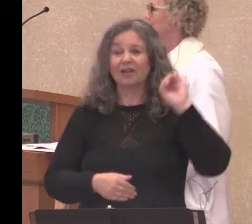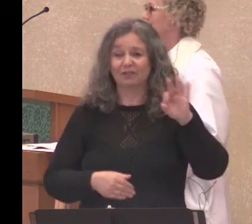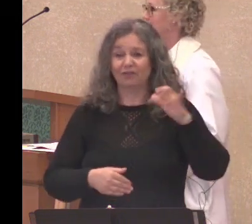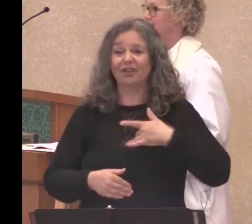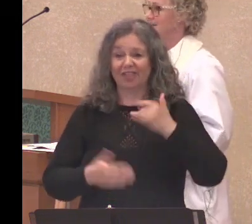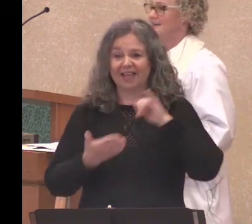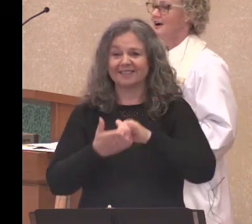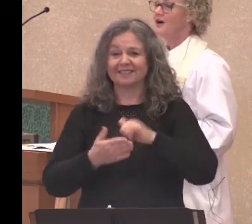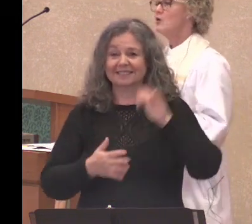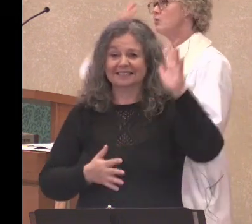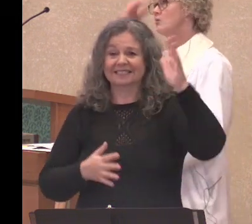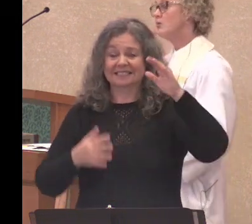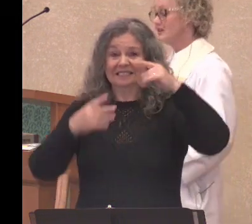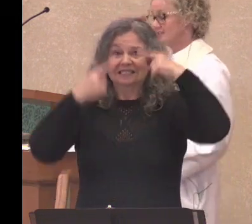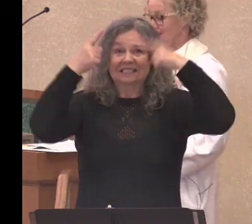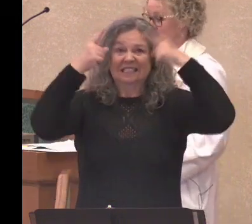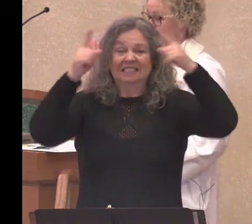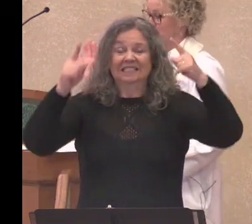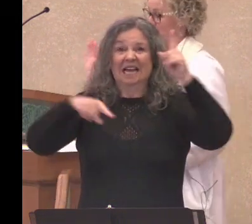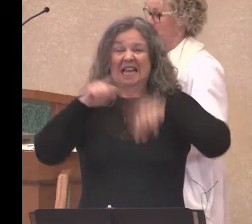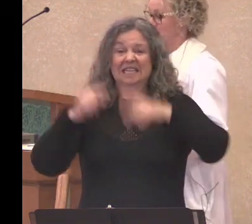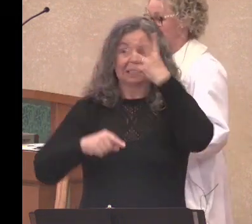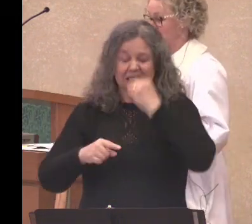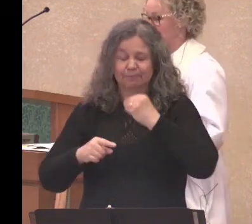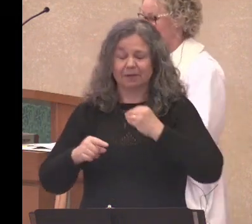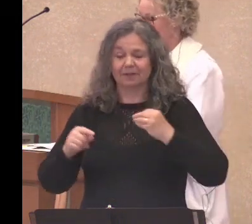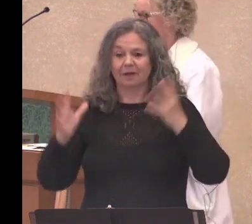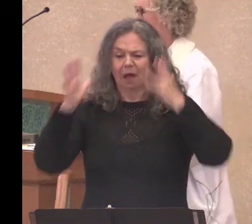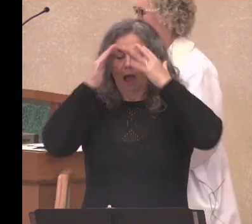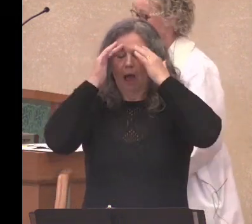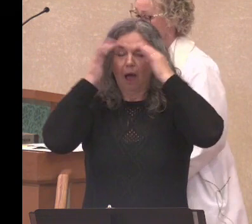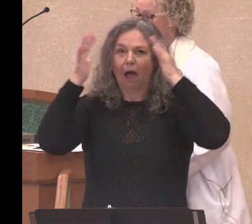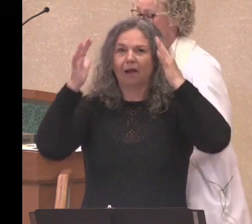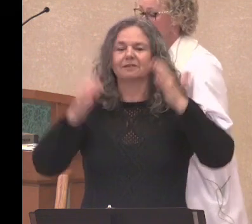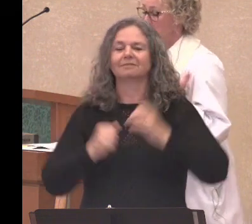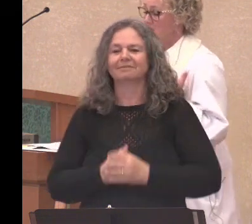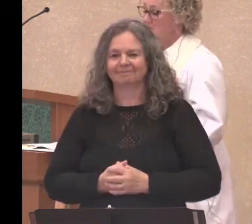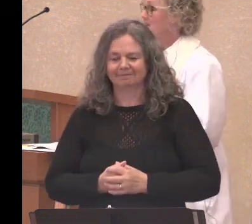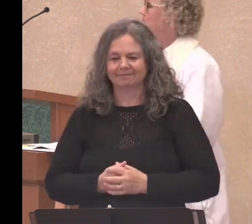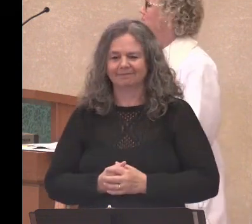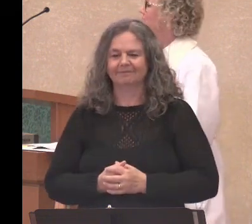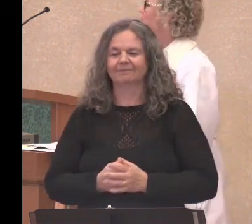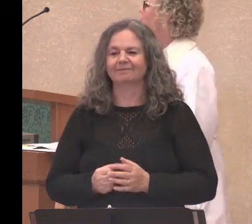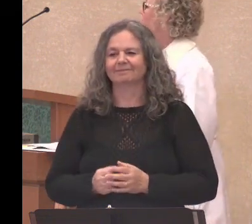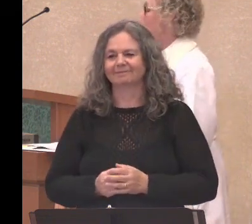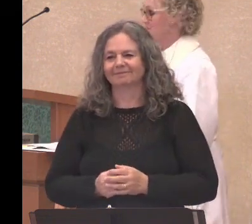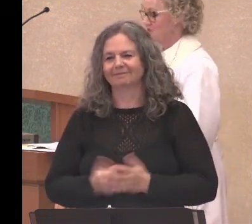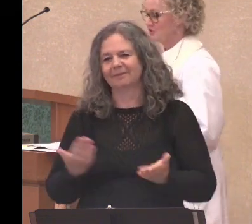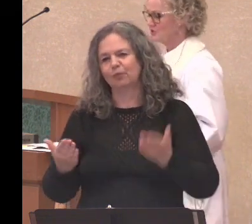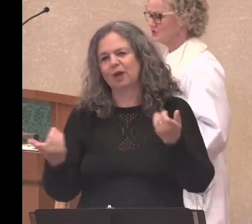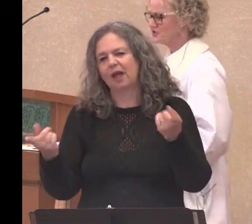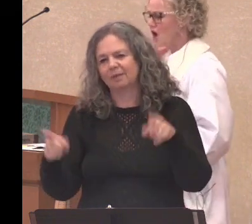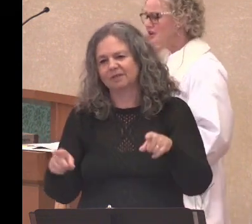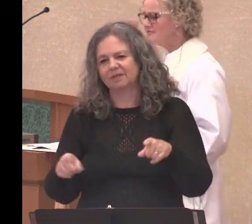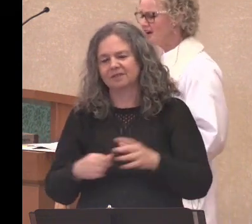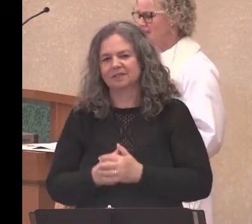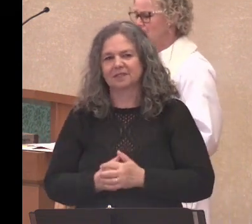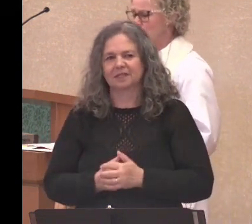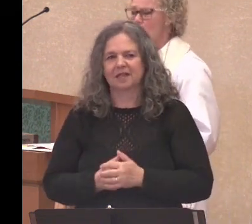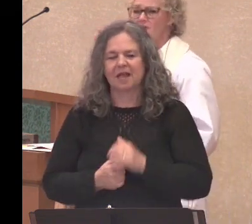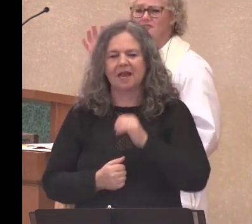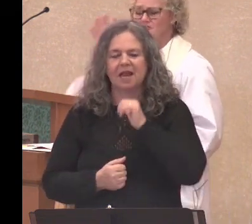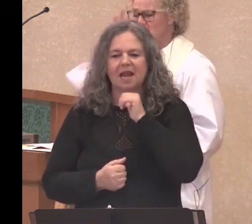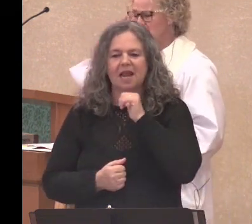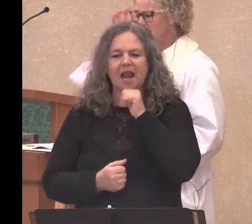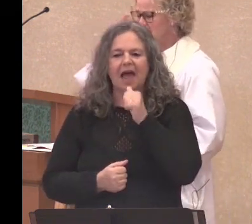been there. Whew, it's not just me. Okay, good. Well, maybe what happens is there's this